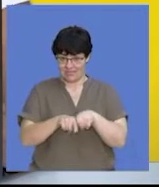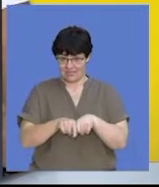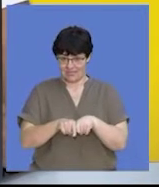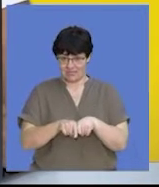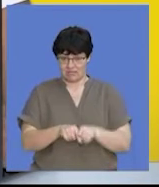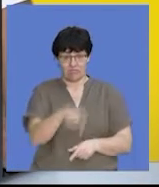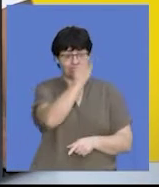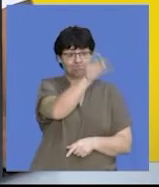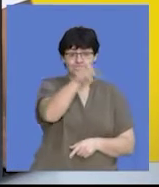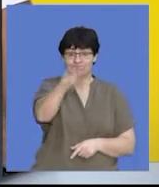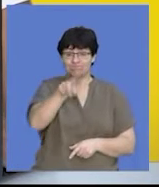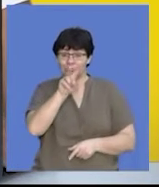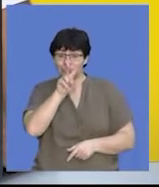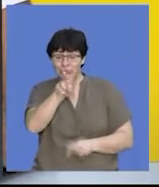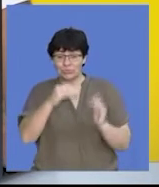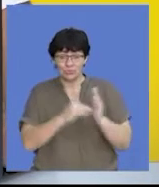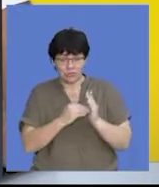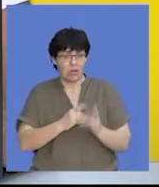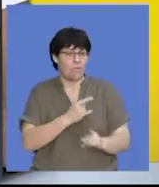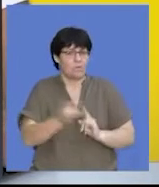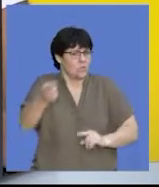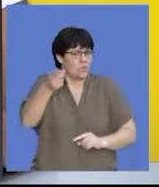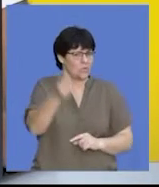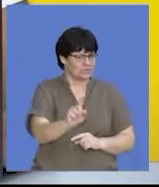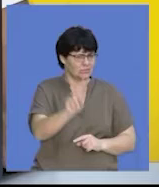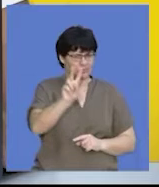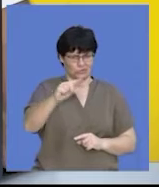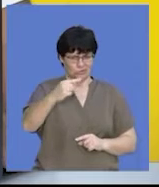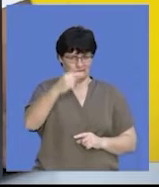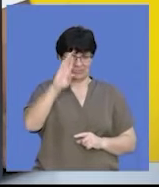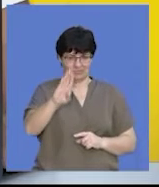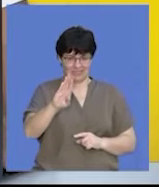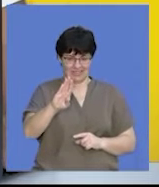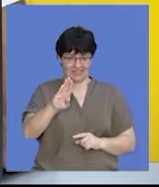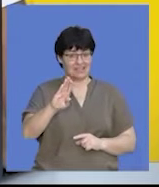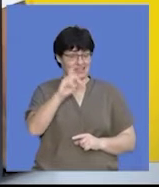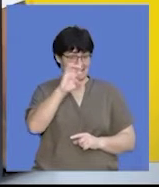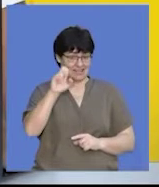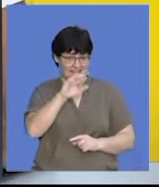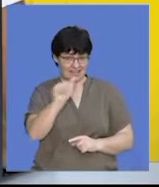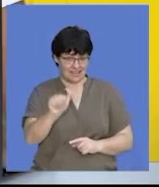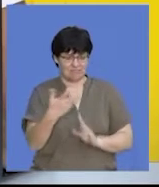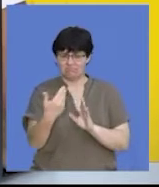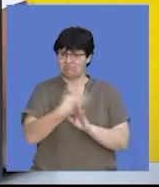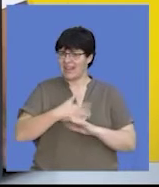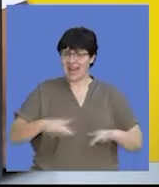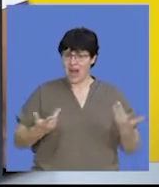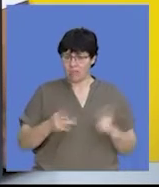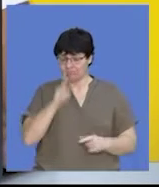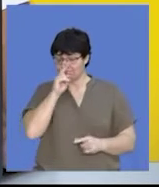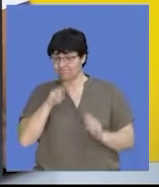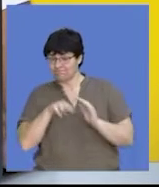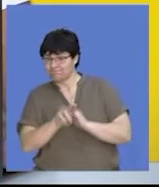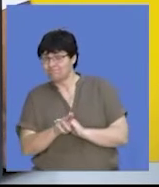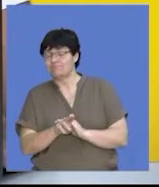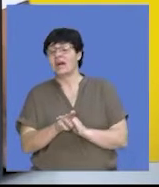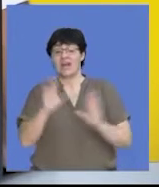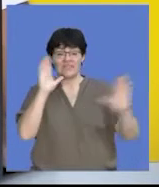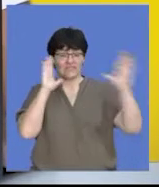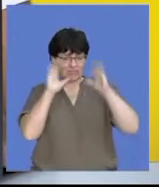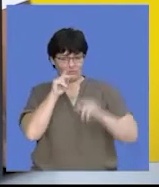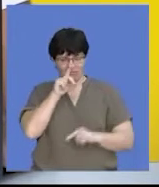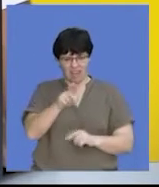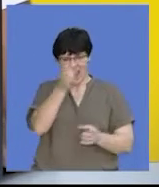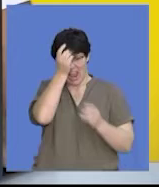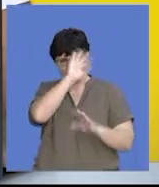where 2 lucky Matrix stand a chance to win 2 gigs of data. All you need to do to enter is head on over to our Facebook page, and